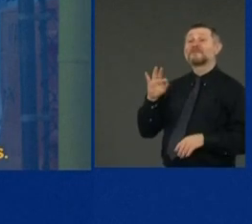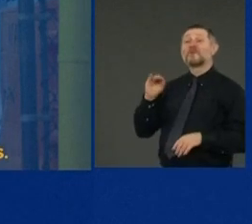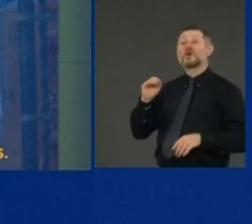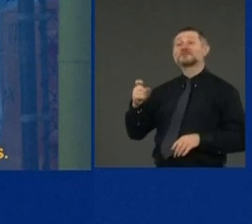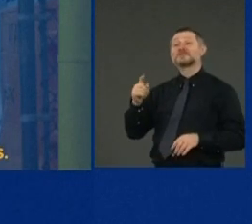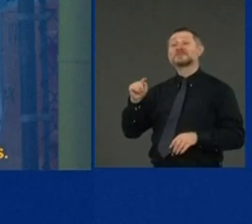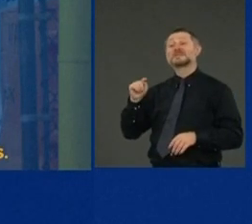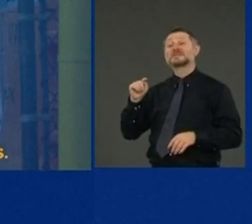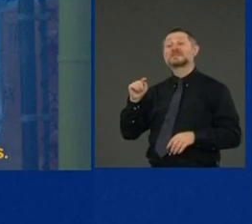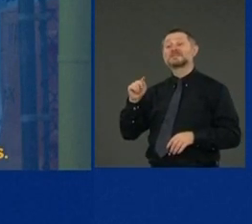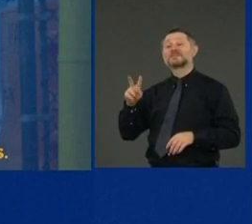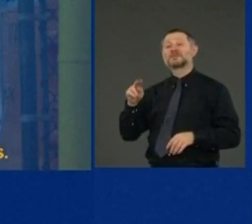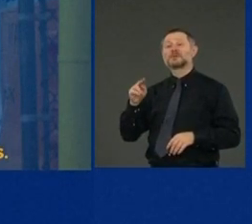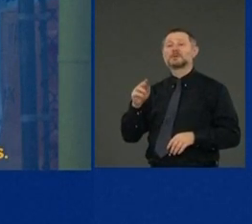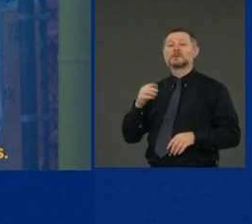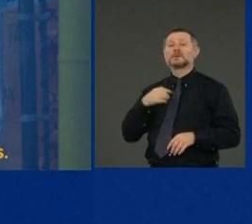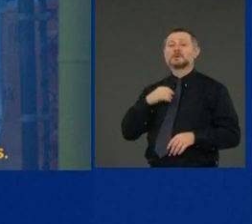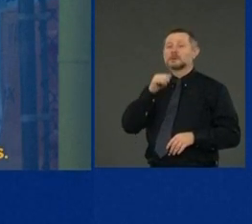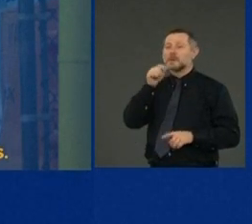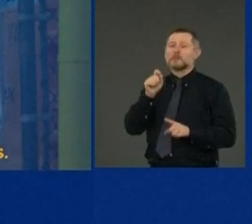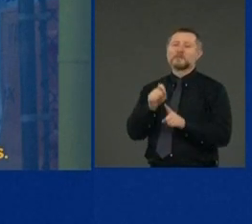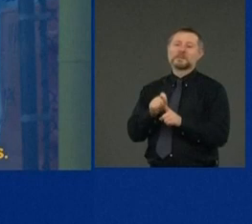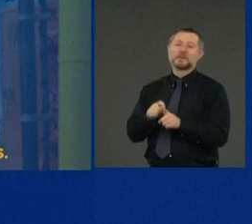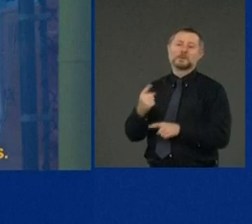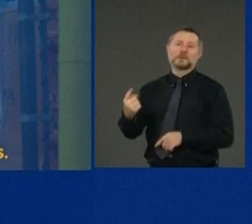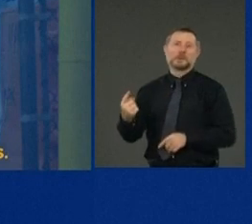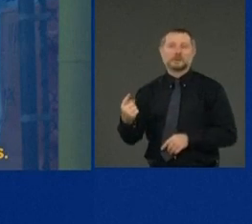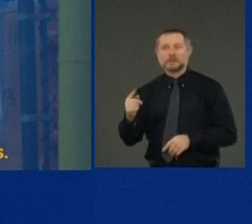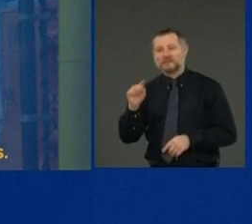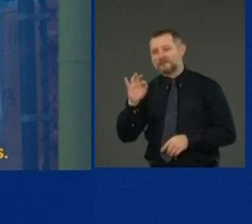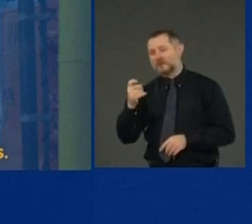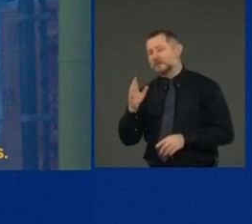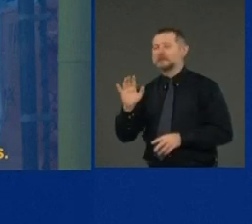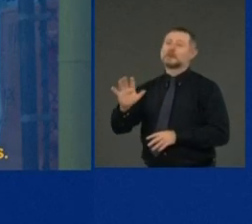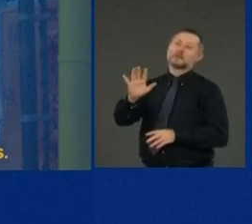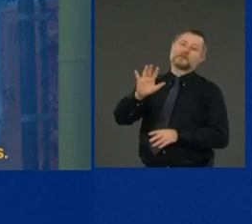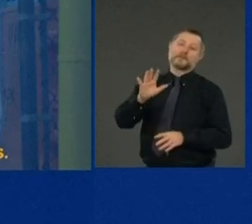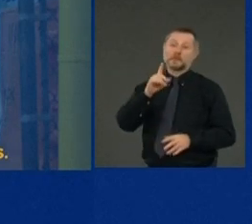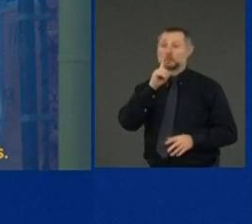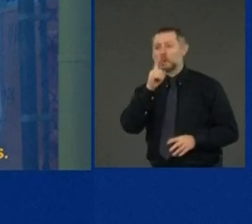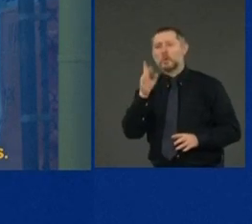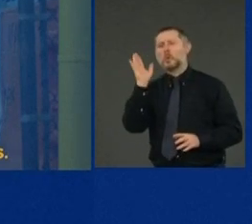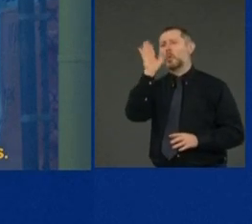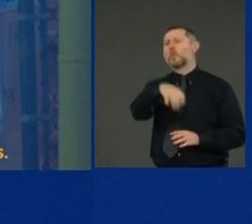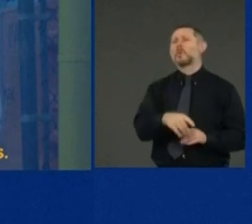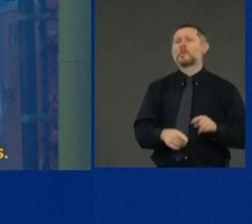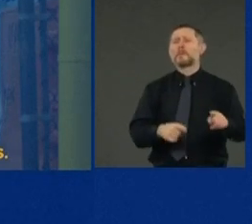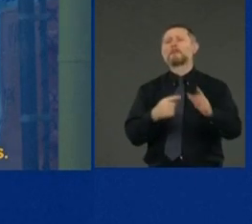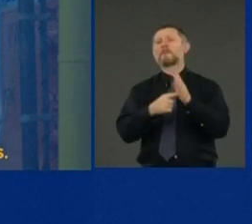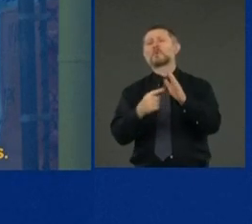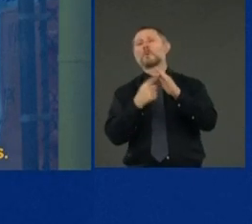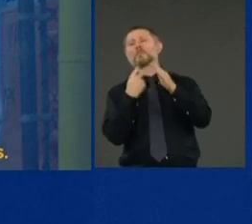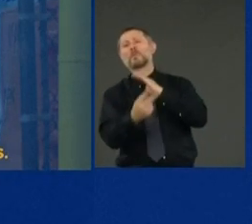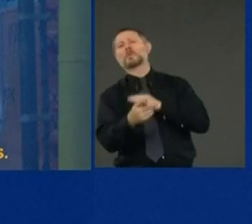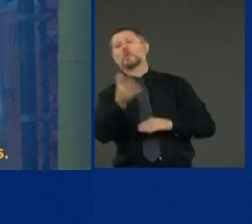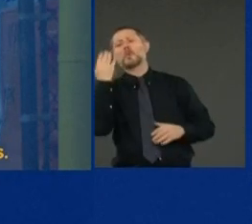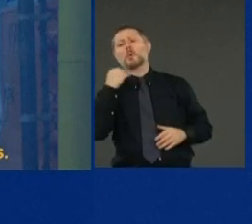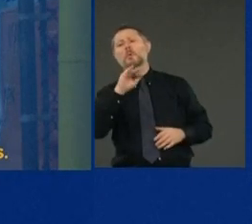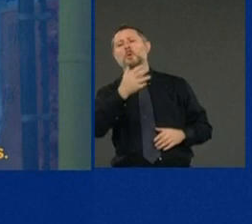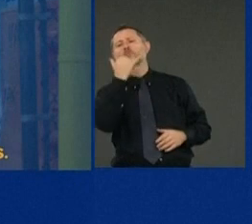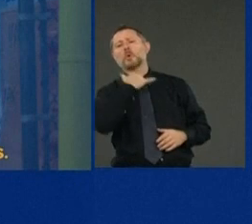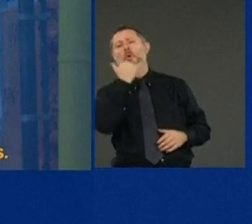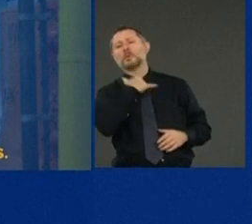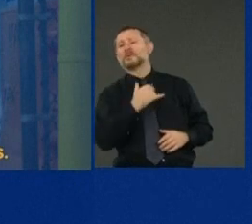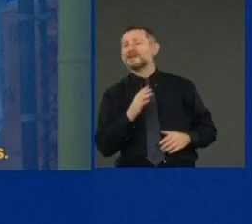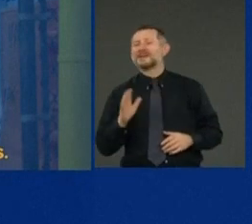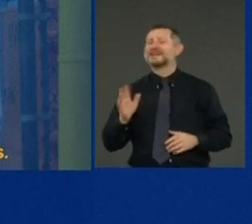not to pick any particular network, the model was wrong. No, the model wasn't wrong. The